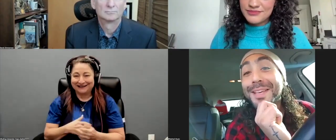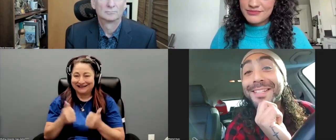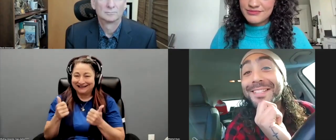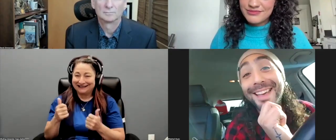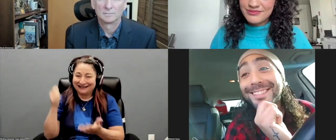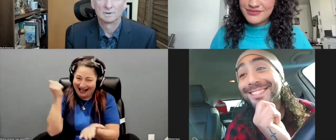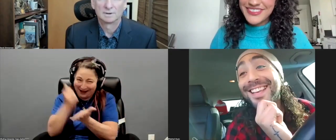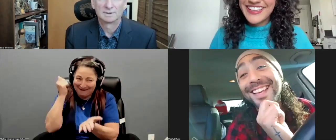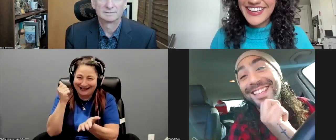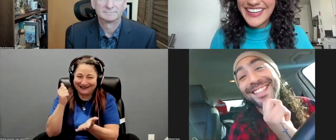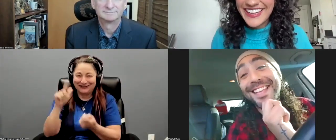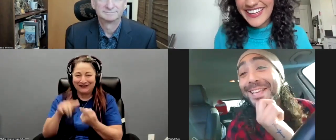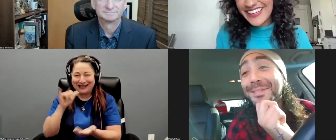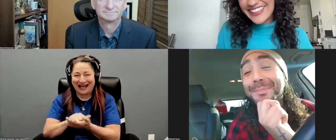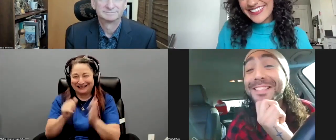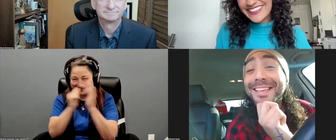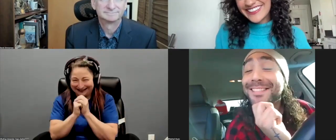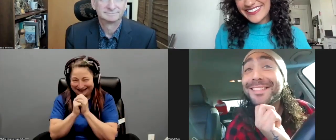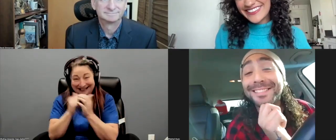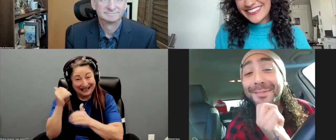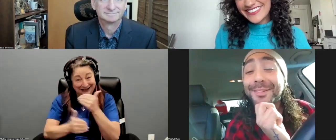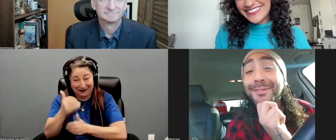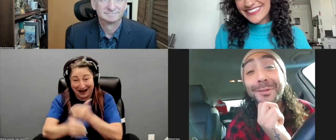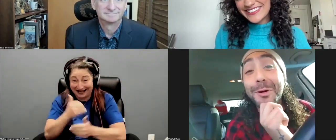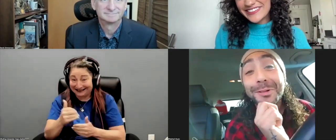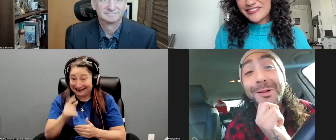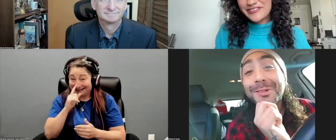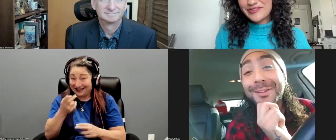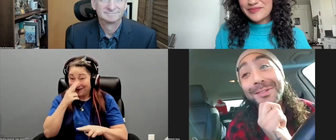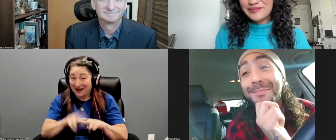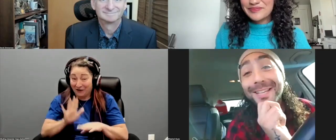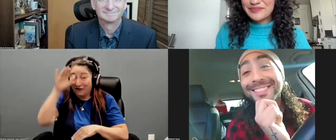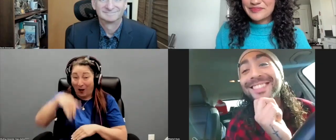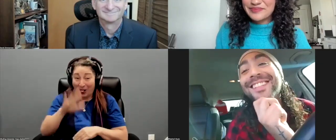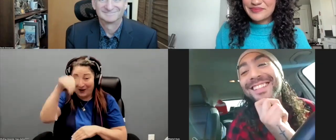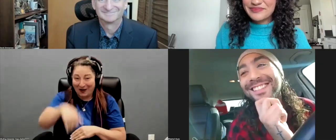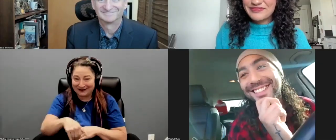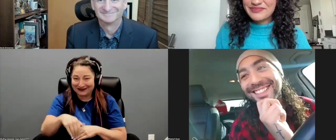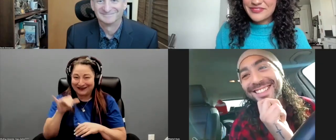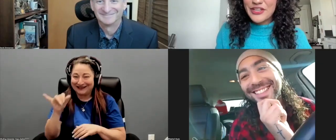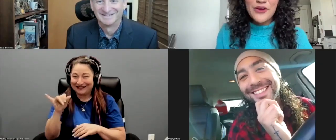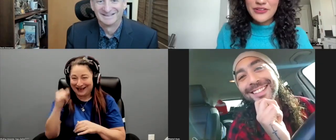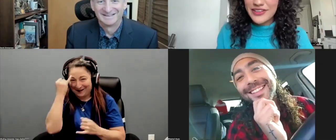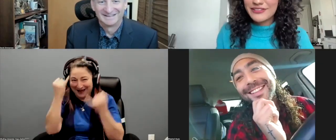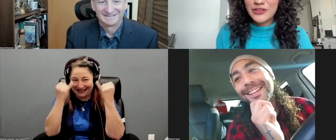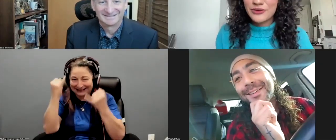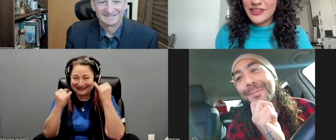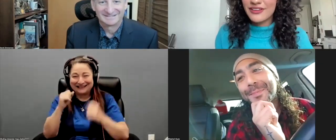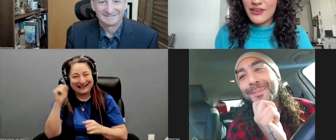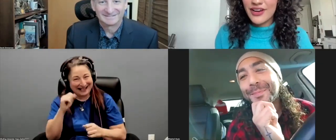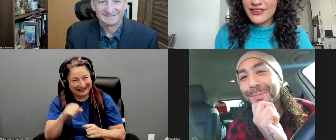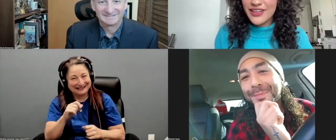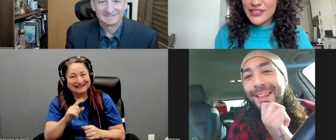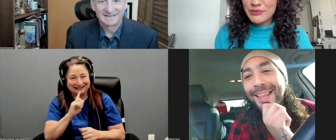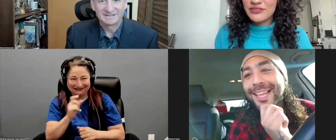Amen to that. It's a process. It is definitely a fun roller coaster. I can only imagine. Totally, totally.